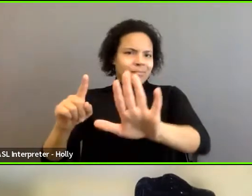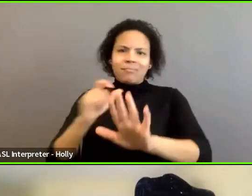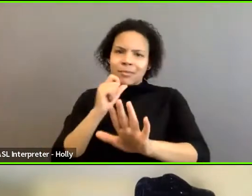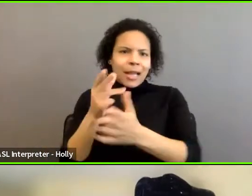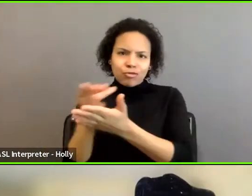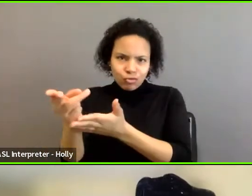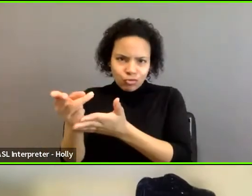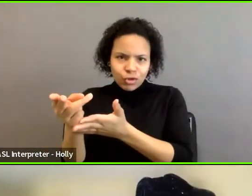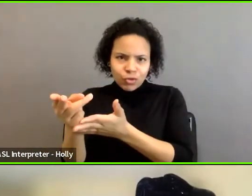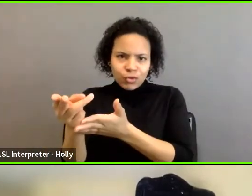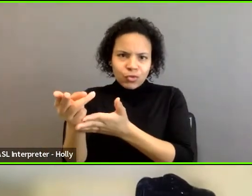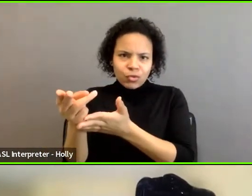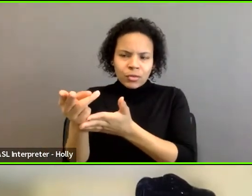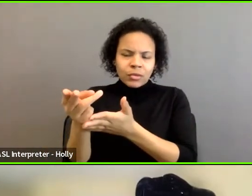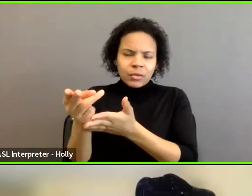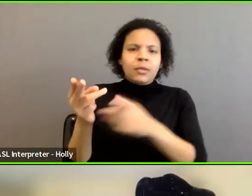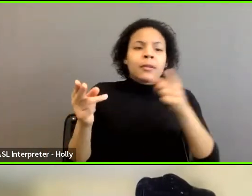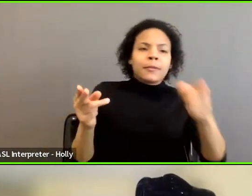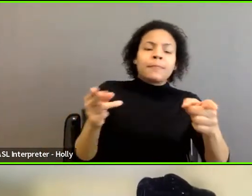cultural significance